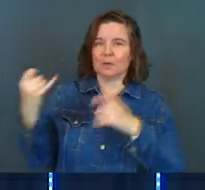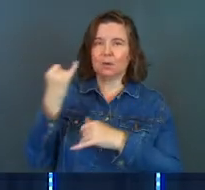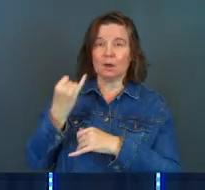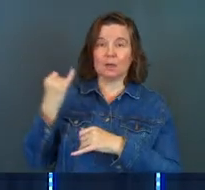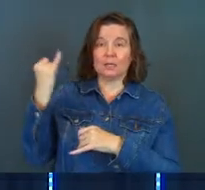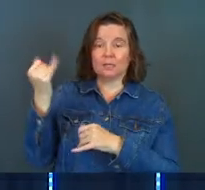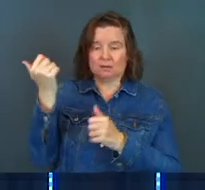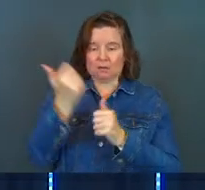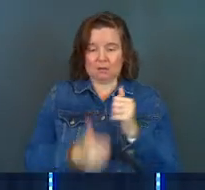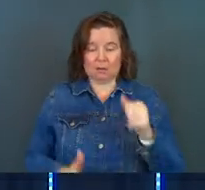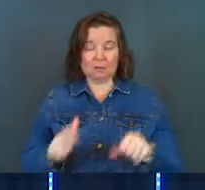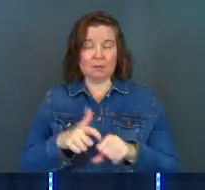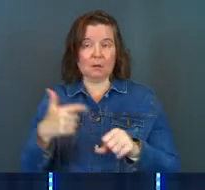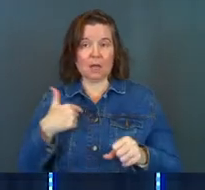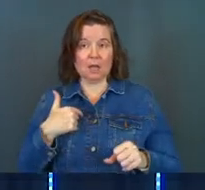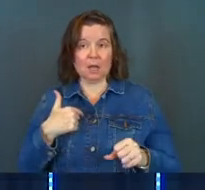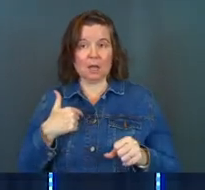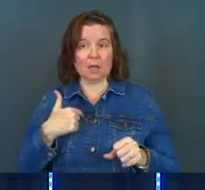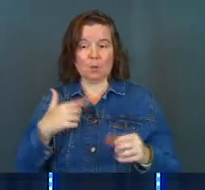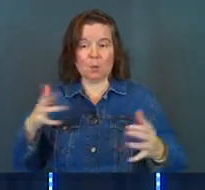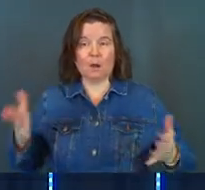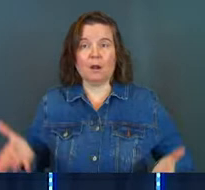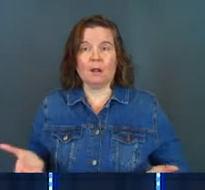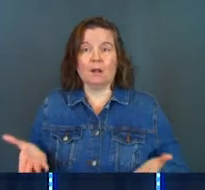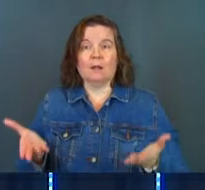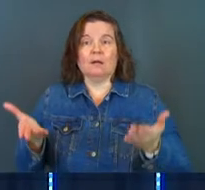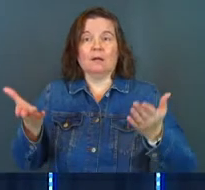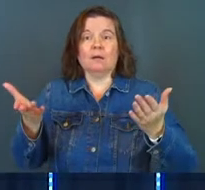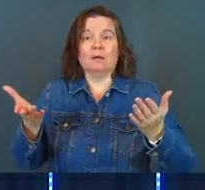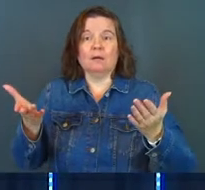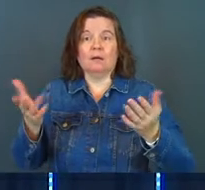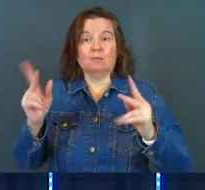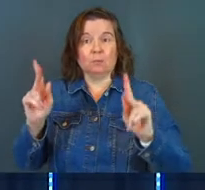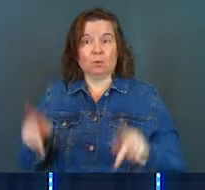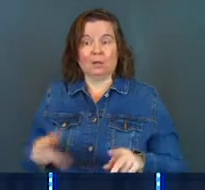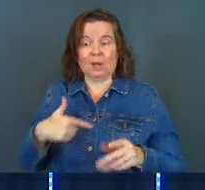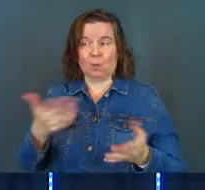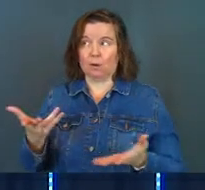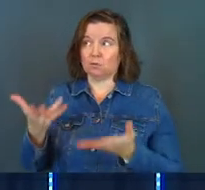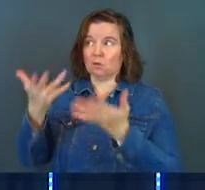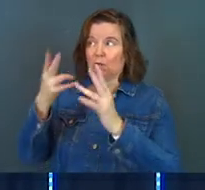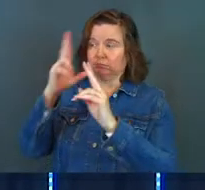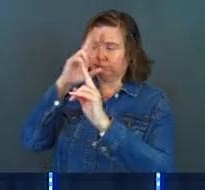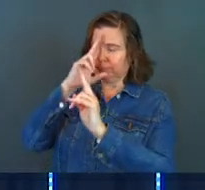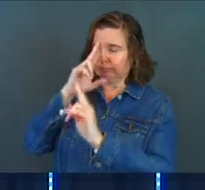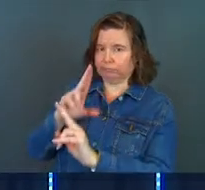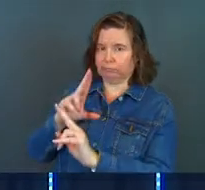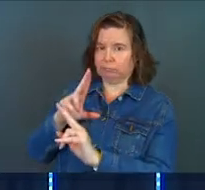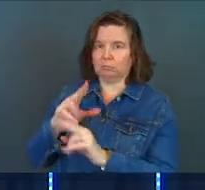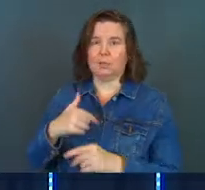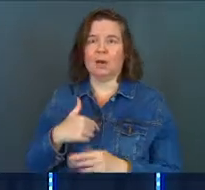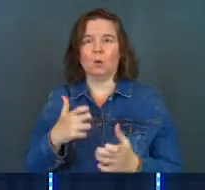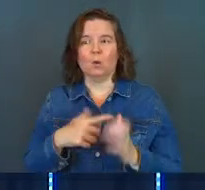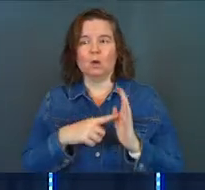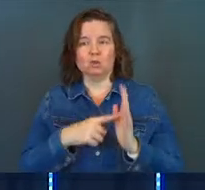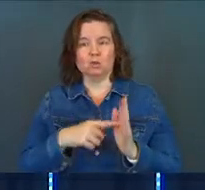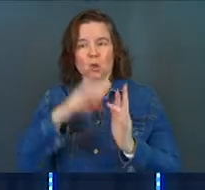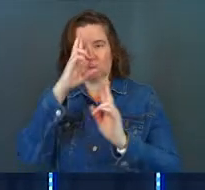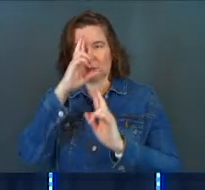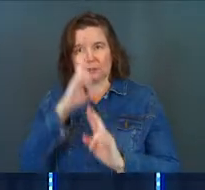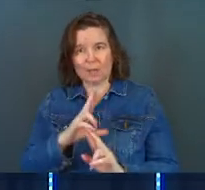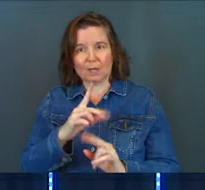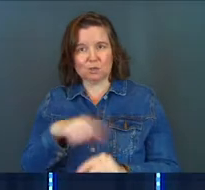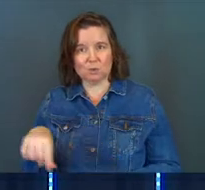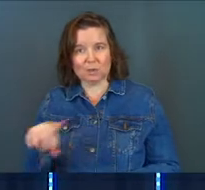idea of every time that I want to lift somebody up and I want to exalt them, I want to show respect